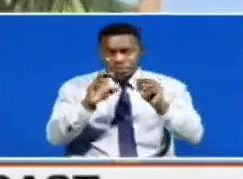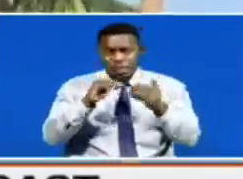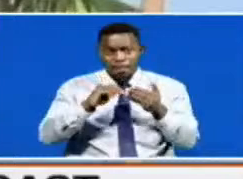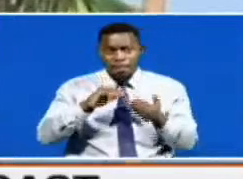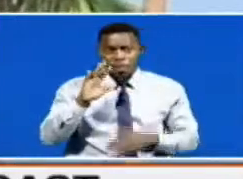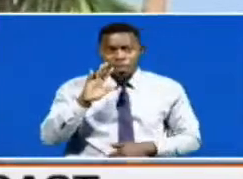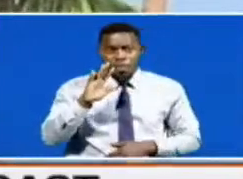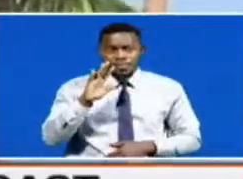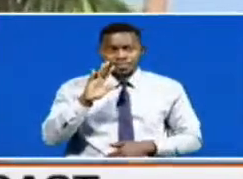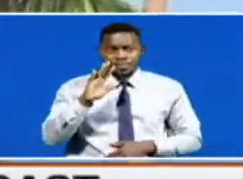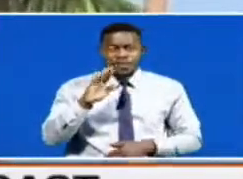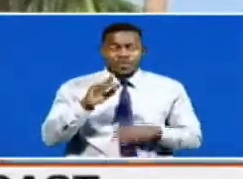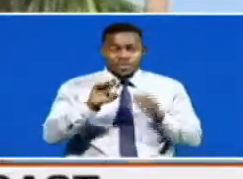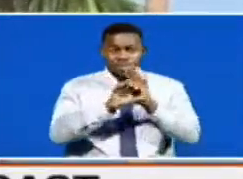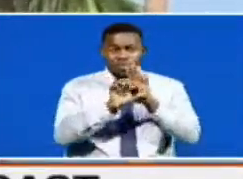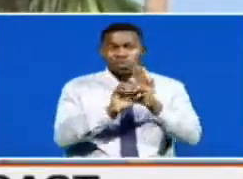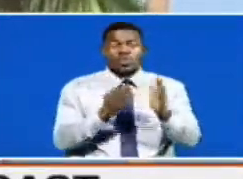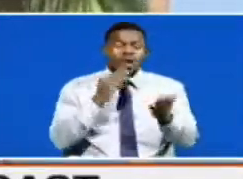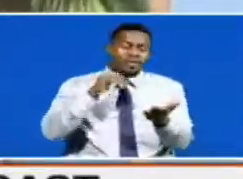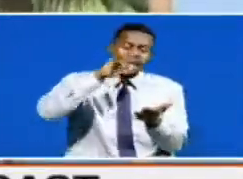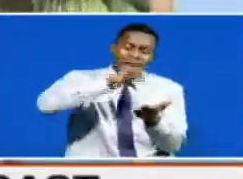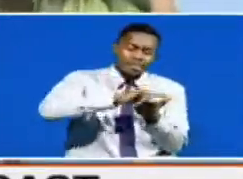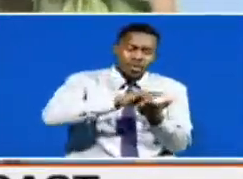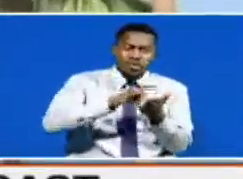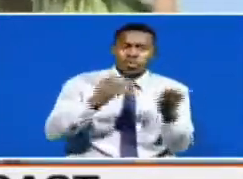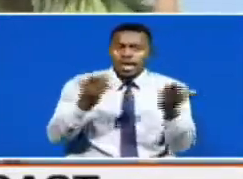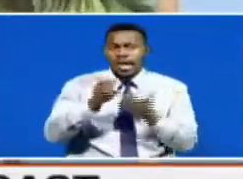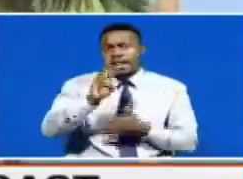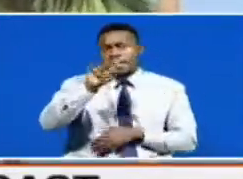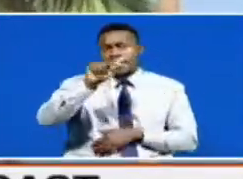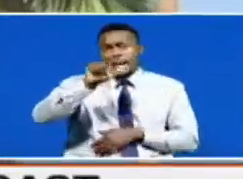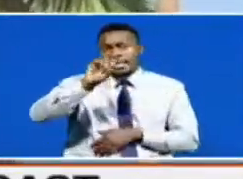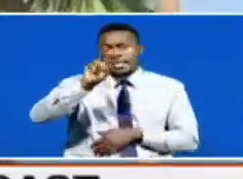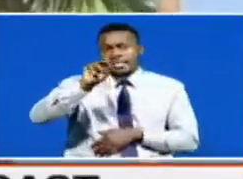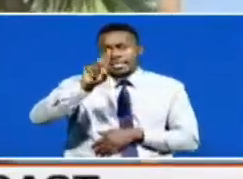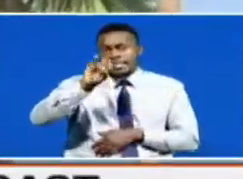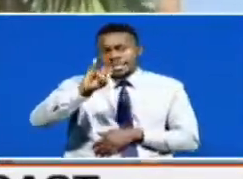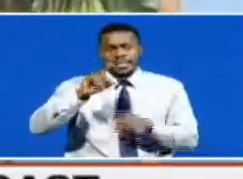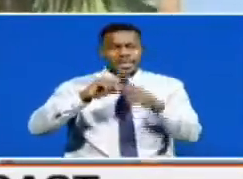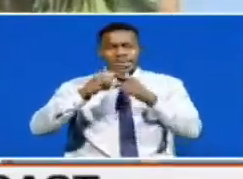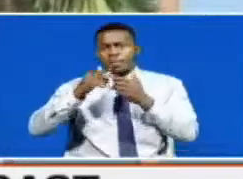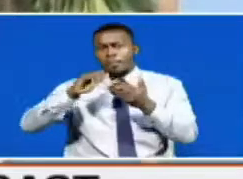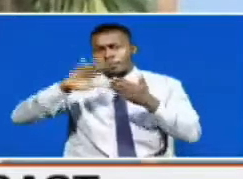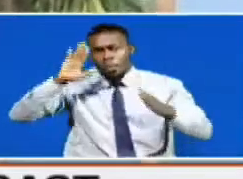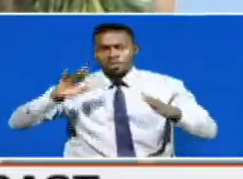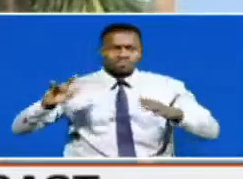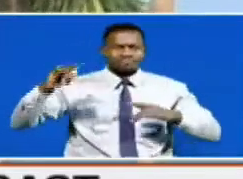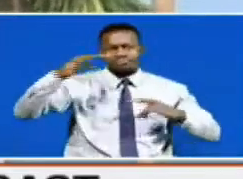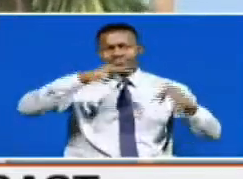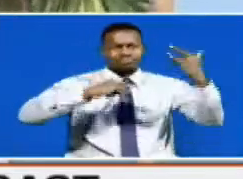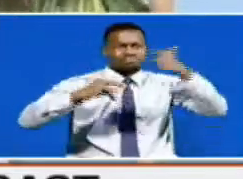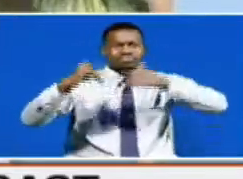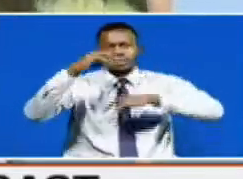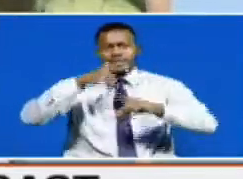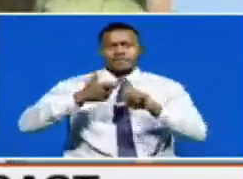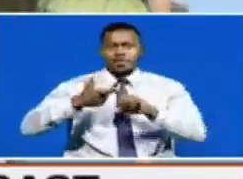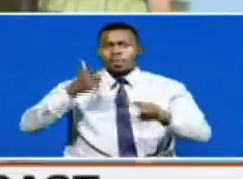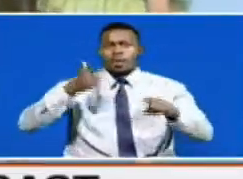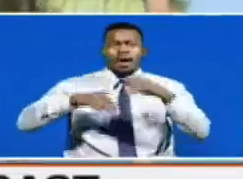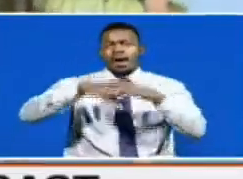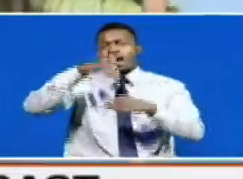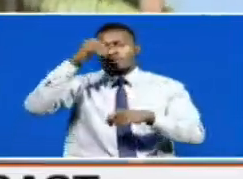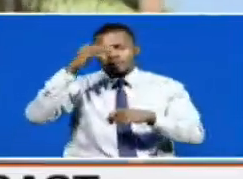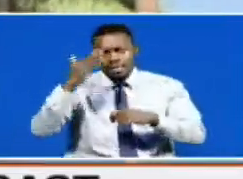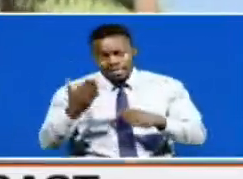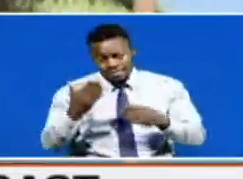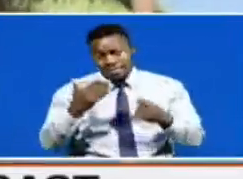sana, kupanua uwanja wa ndege wa Malindi ili tuweze kupata watalii moja kwa moja kutoka nje. Vile vile yale ameongea